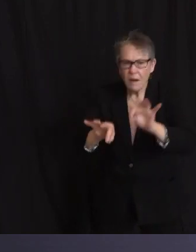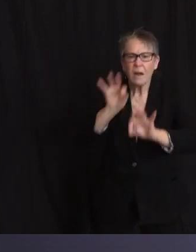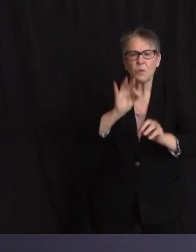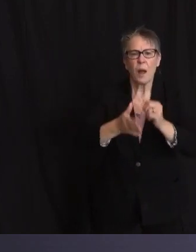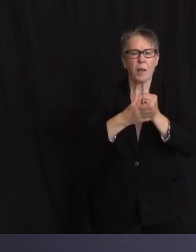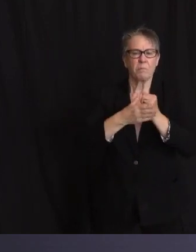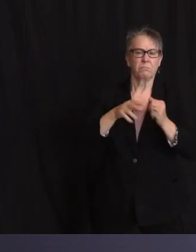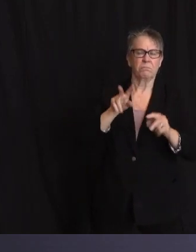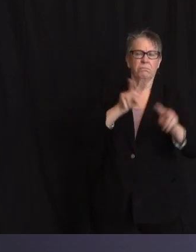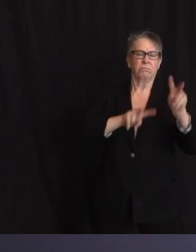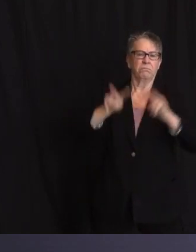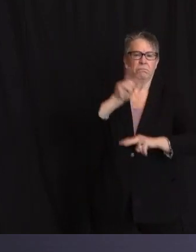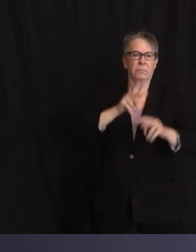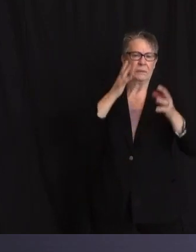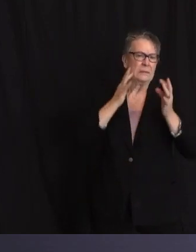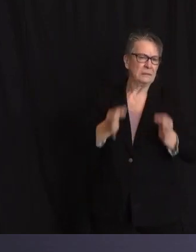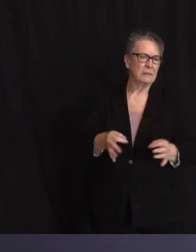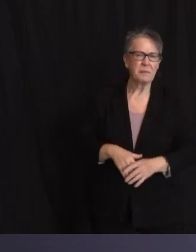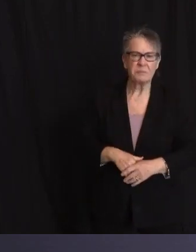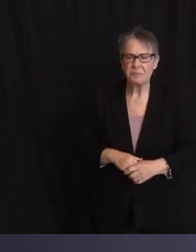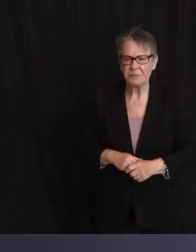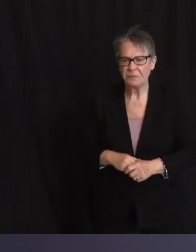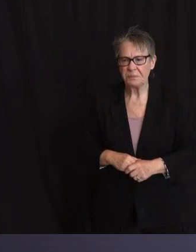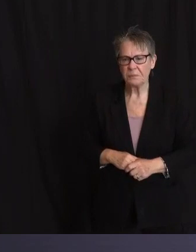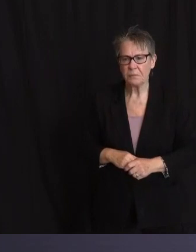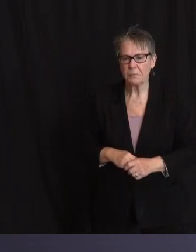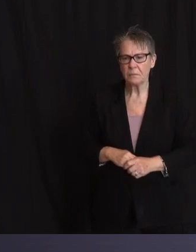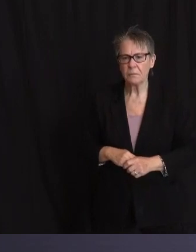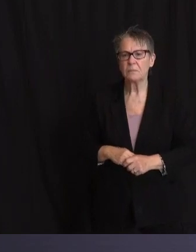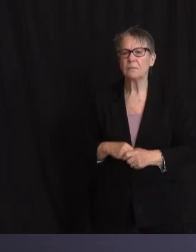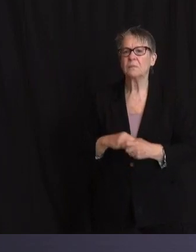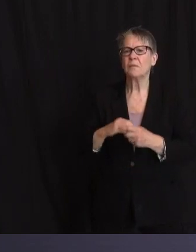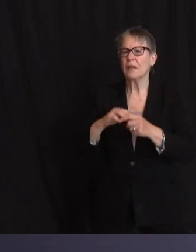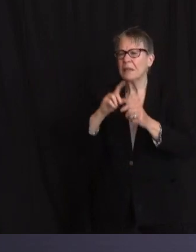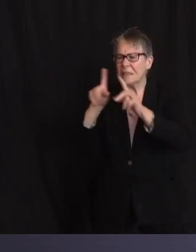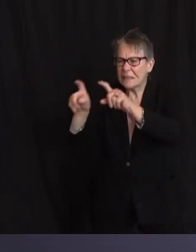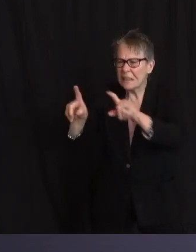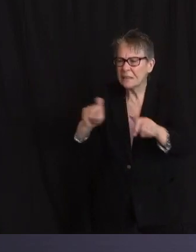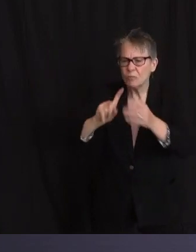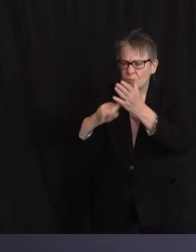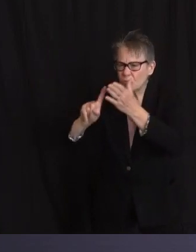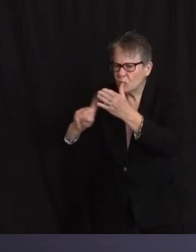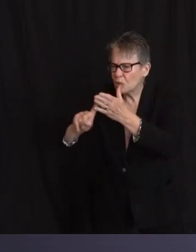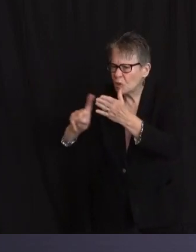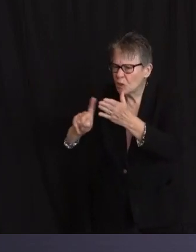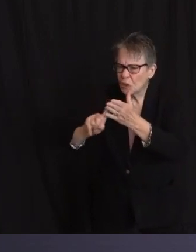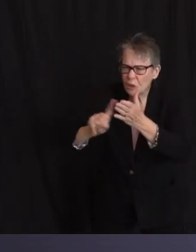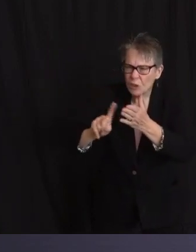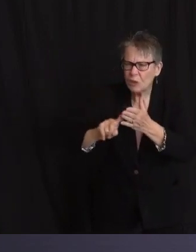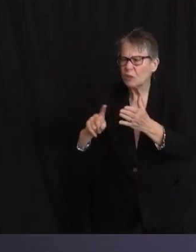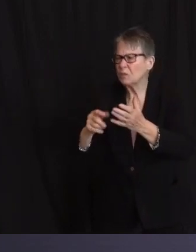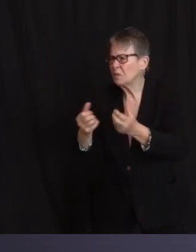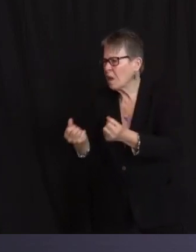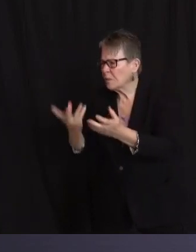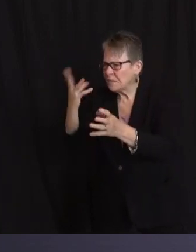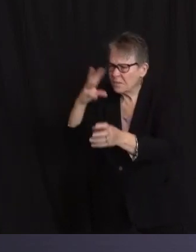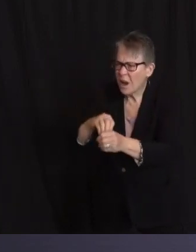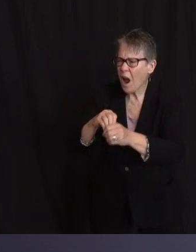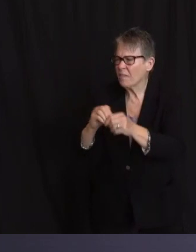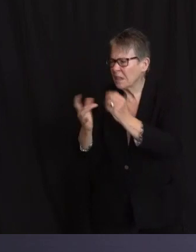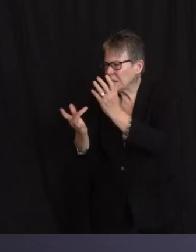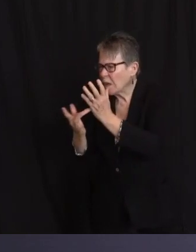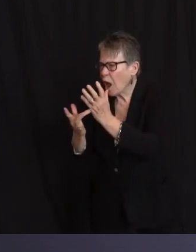the first time I think we heard that. Am I right saying, folks? That's a good step. But again, ways to go. We don't have the whole